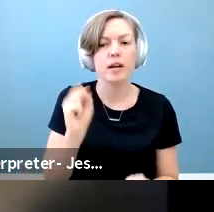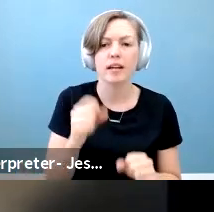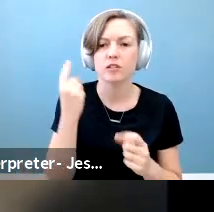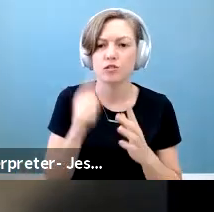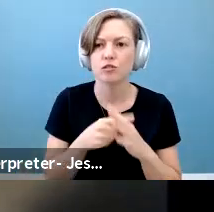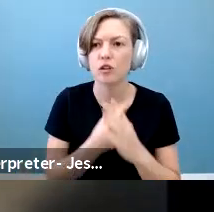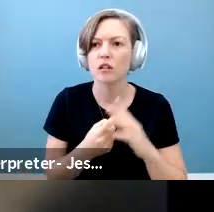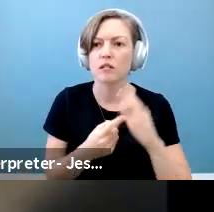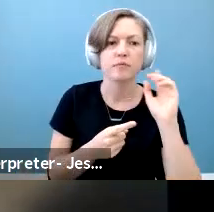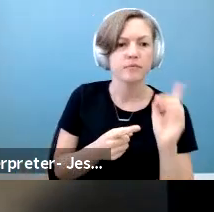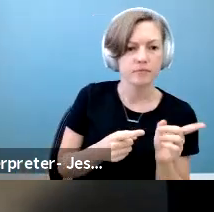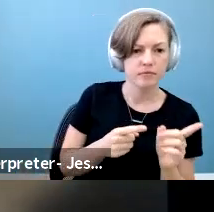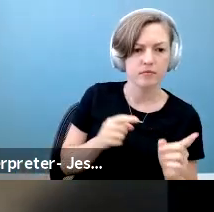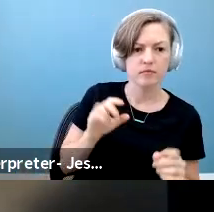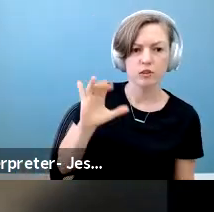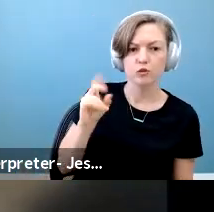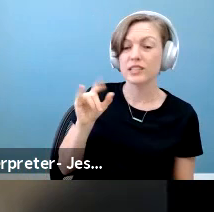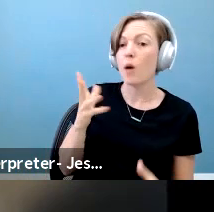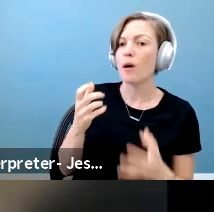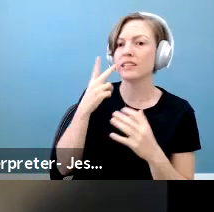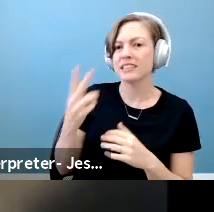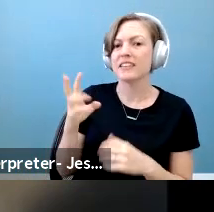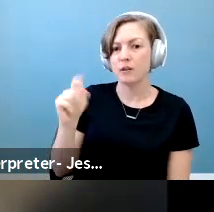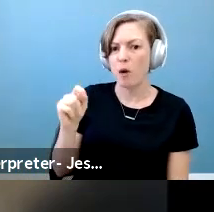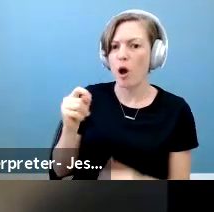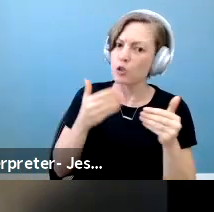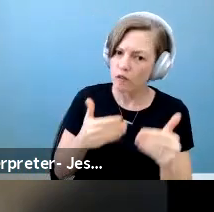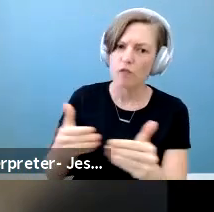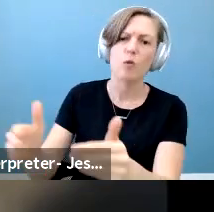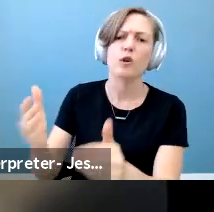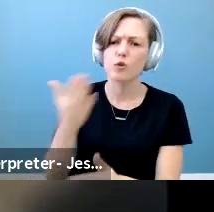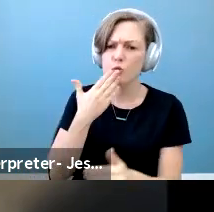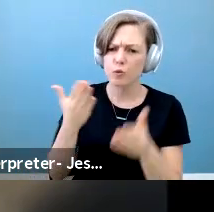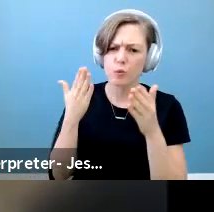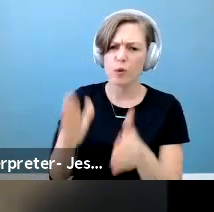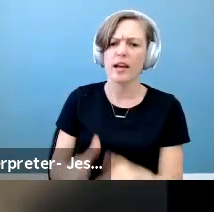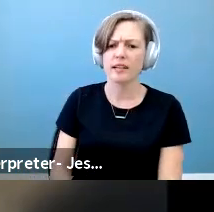I would like to see Vermont move forward in a good way.